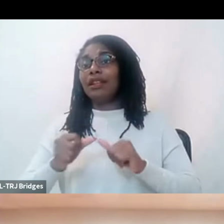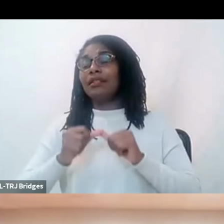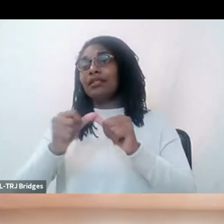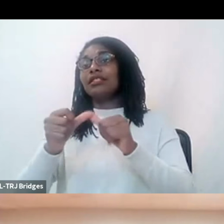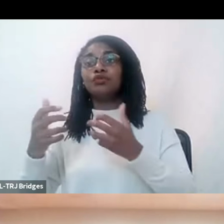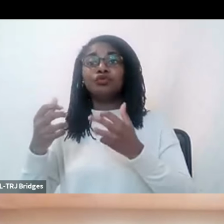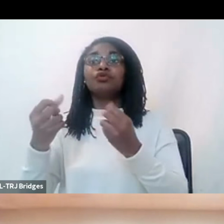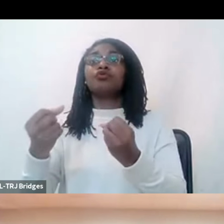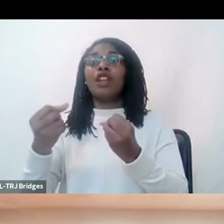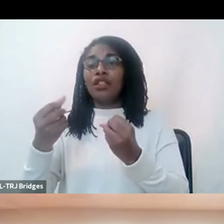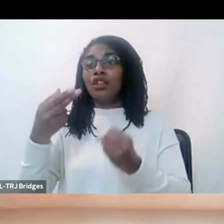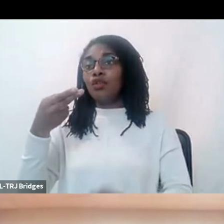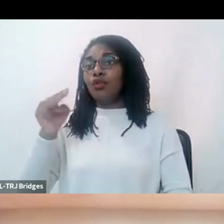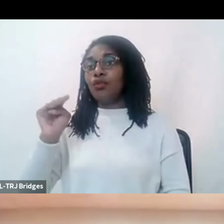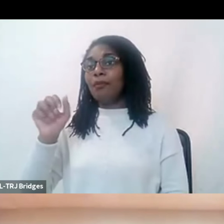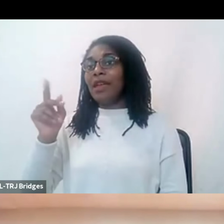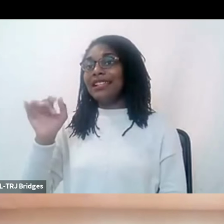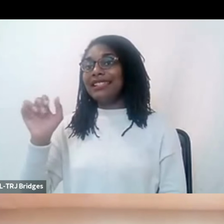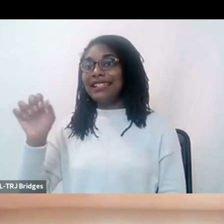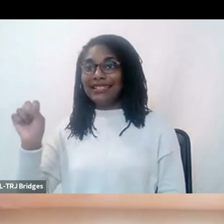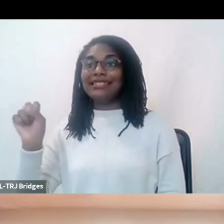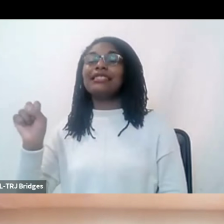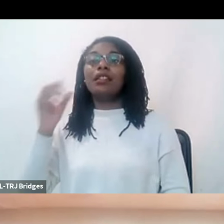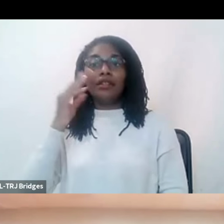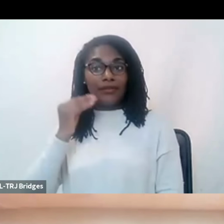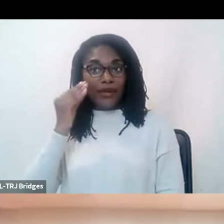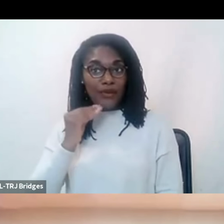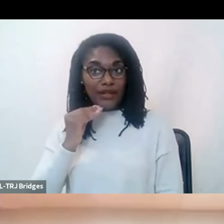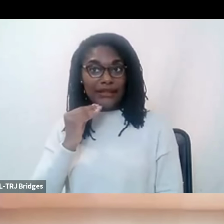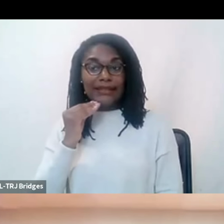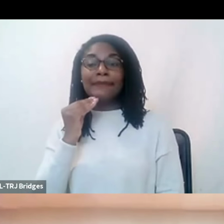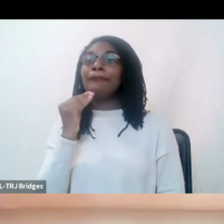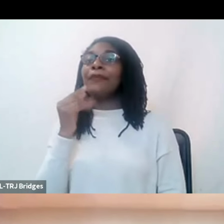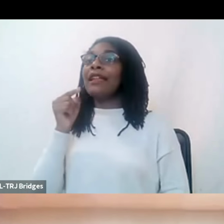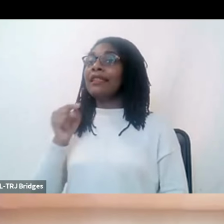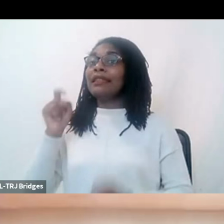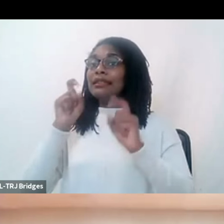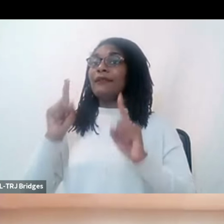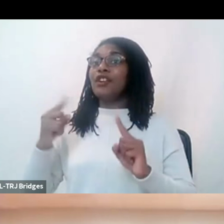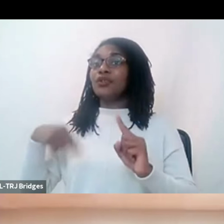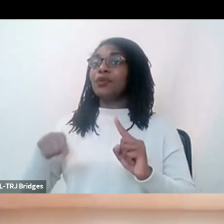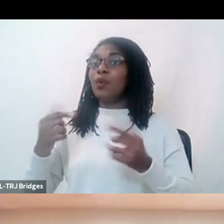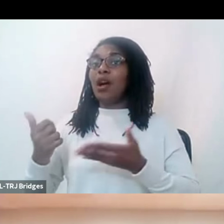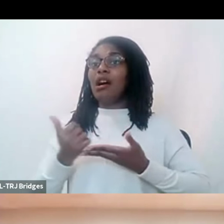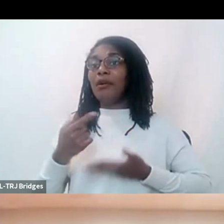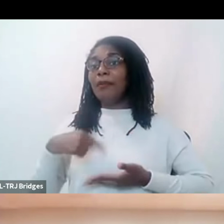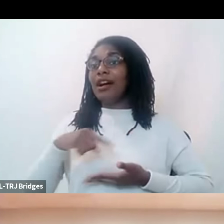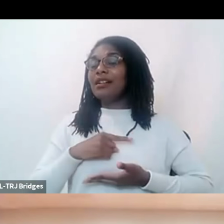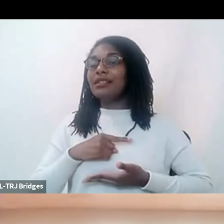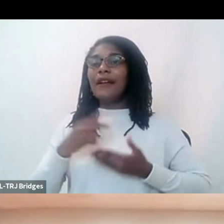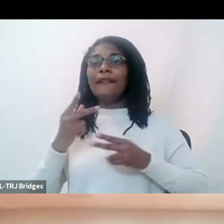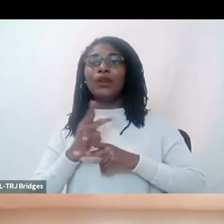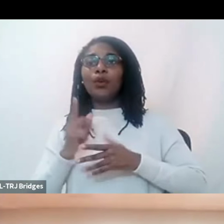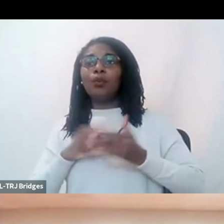strengthen Humanitinis as an overall experience. This evaluation will help us figure out what to do next in the coming